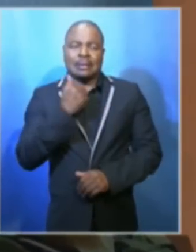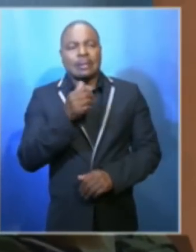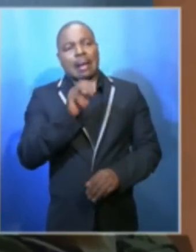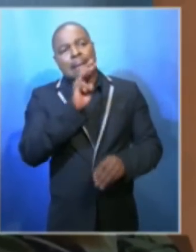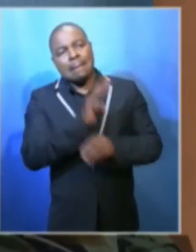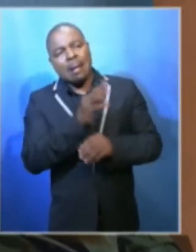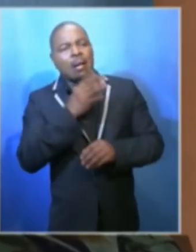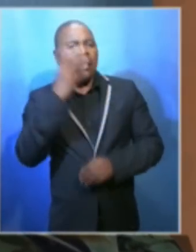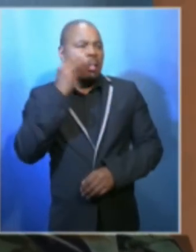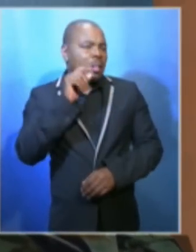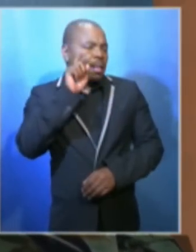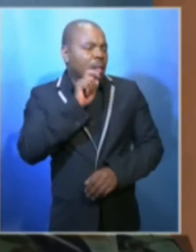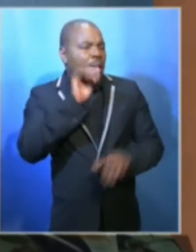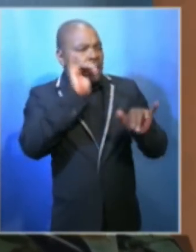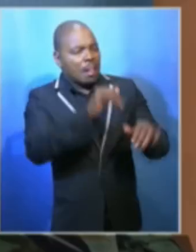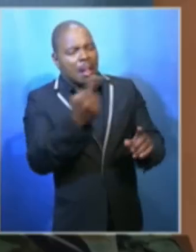hela.